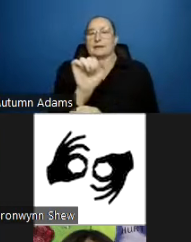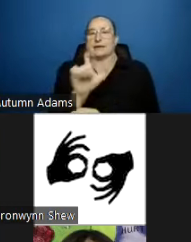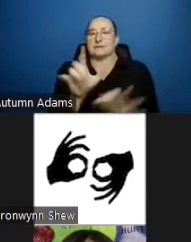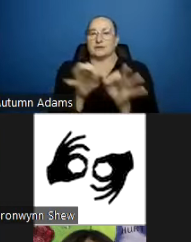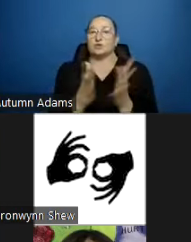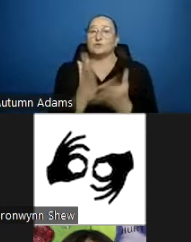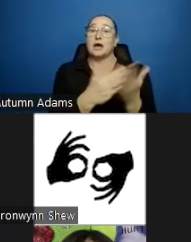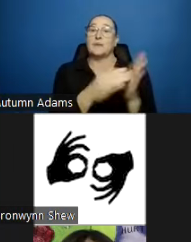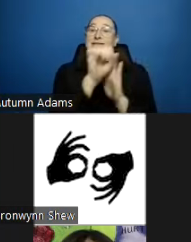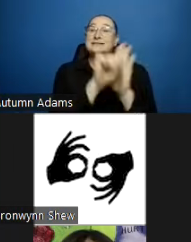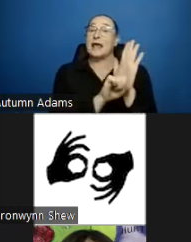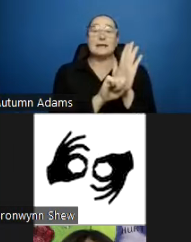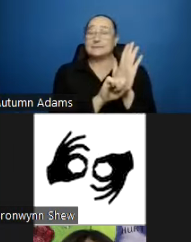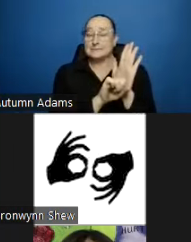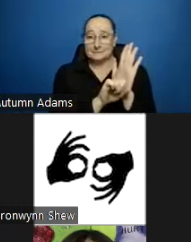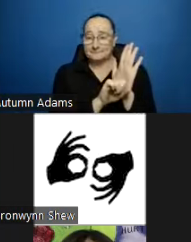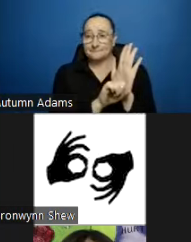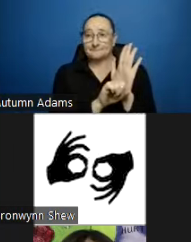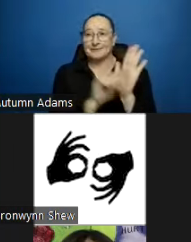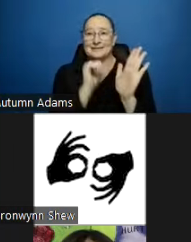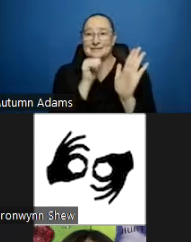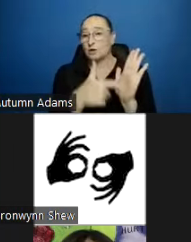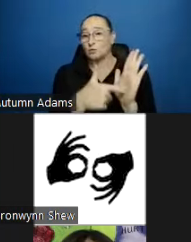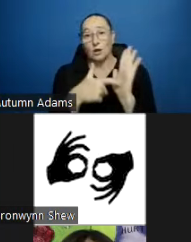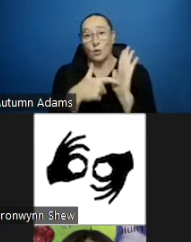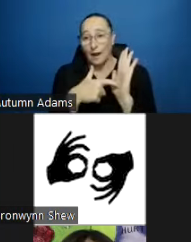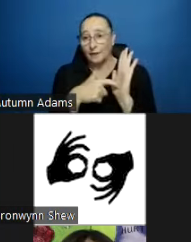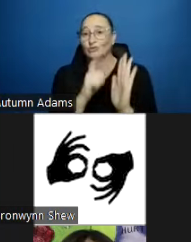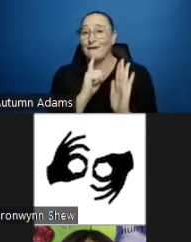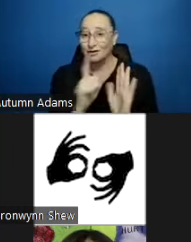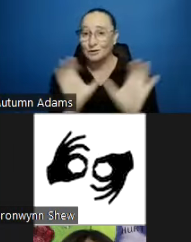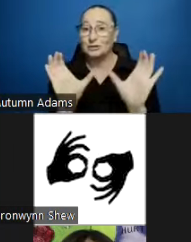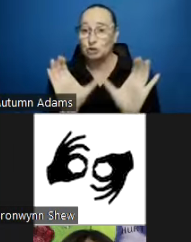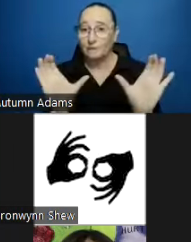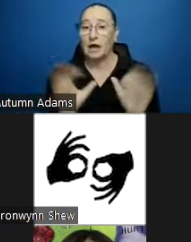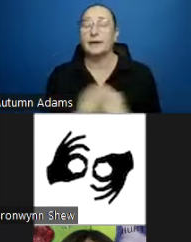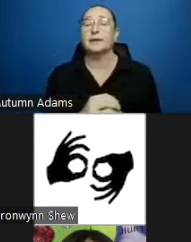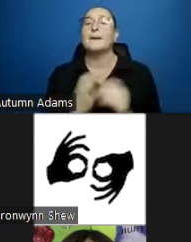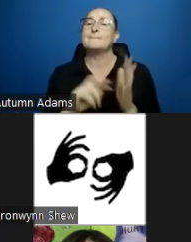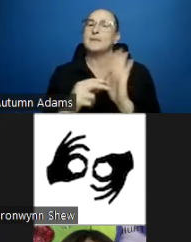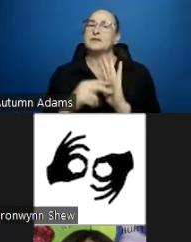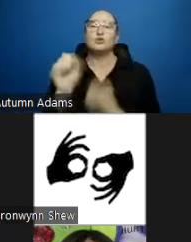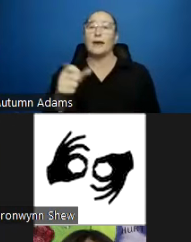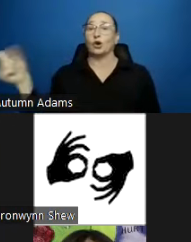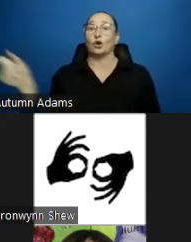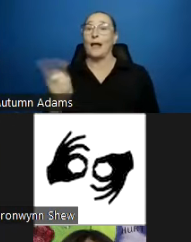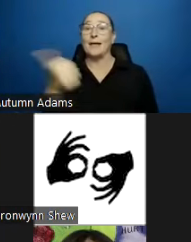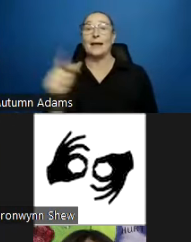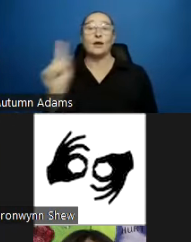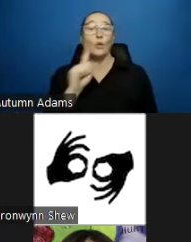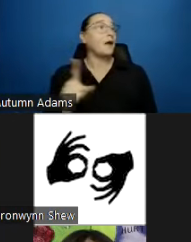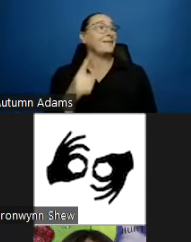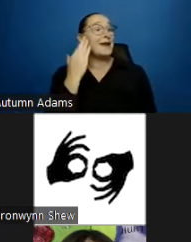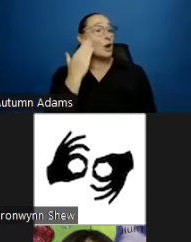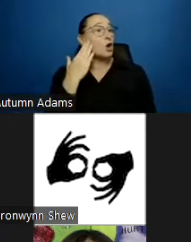it's not required to actually be certified. So it means that they could just grab anyone off the street who knows sign